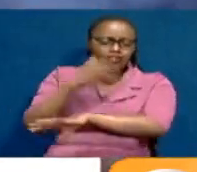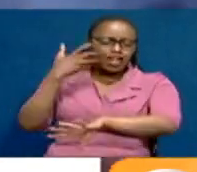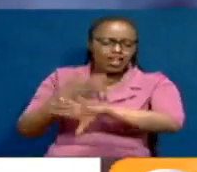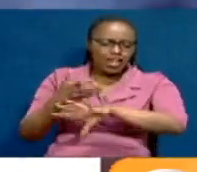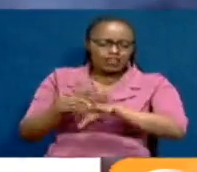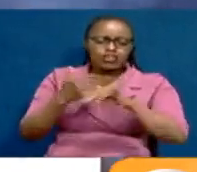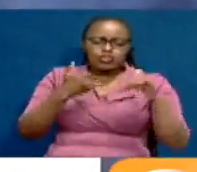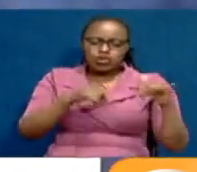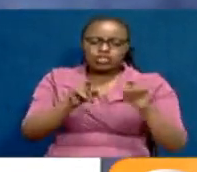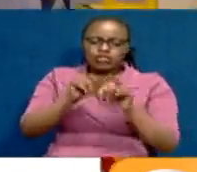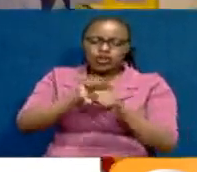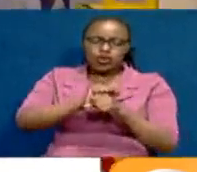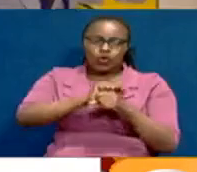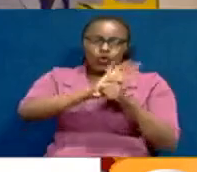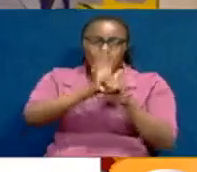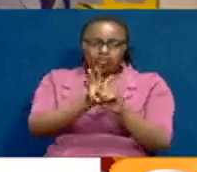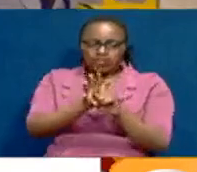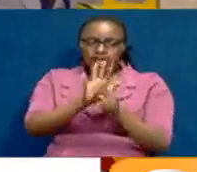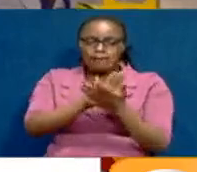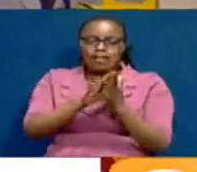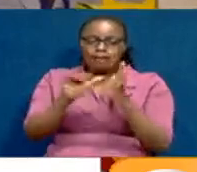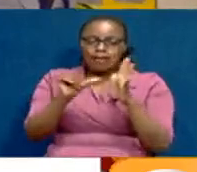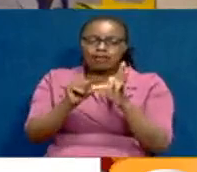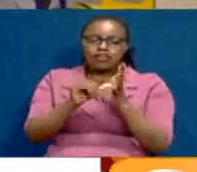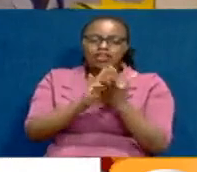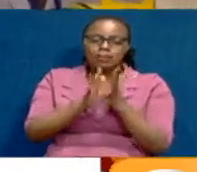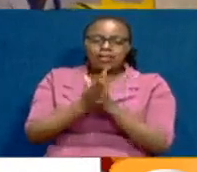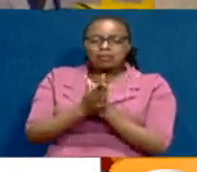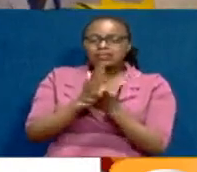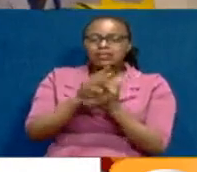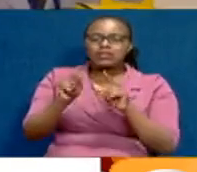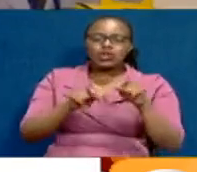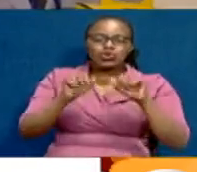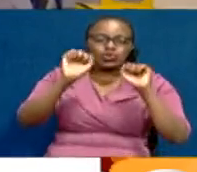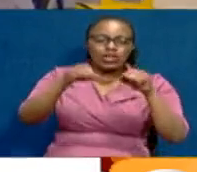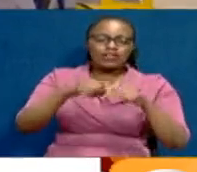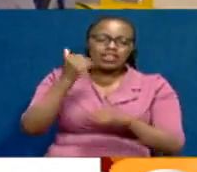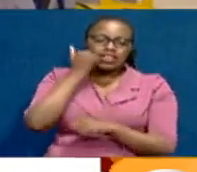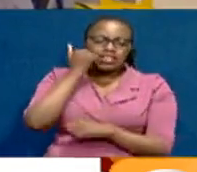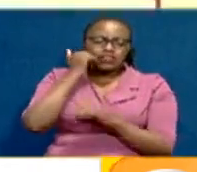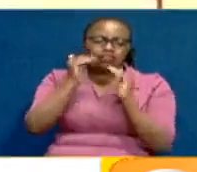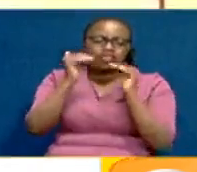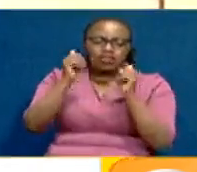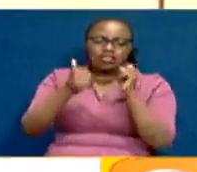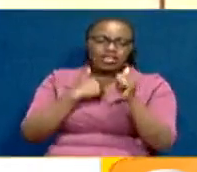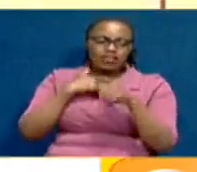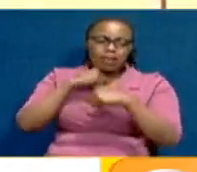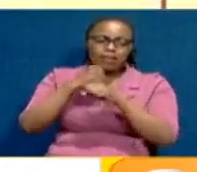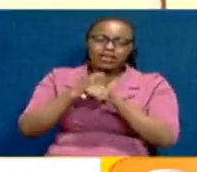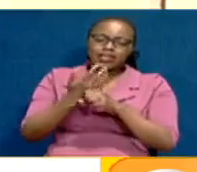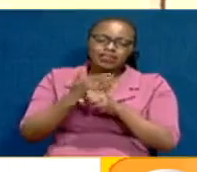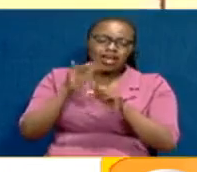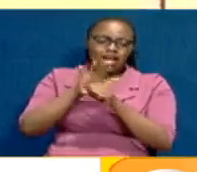hopes to move COVID-19 from being a pandemic to endemic, which means that the disease is at a level that is not causing